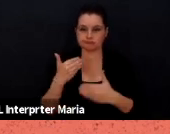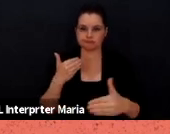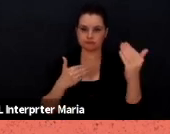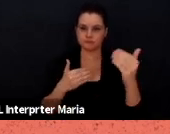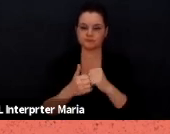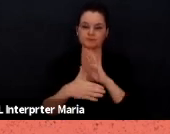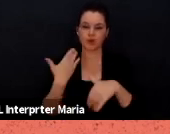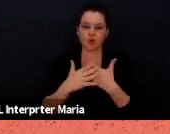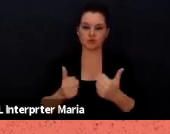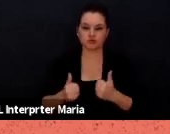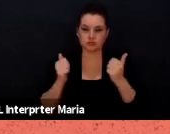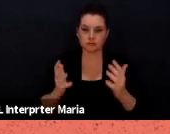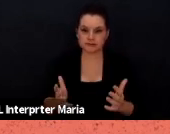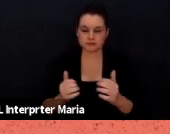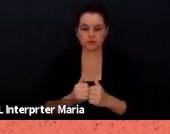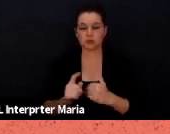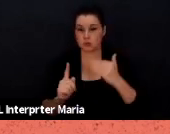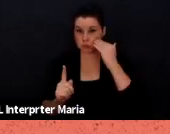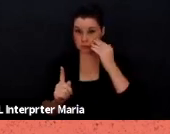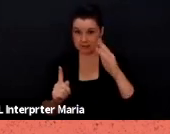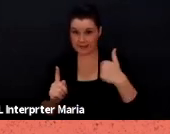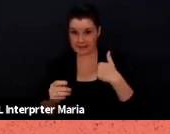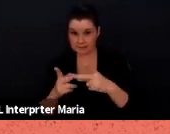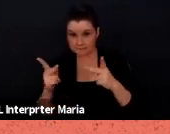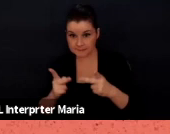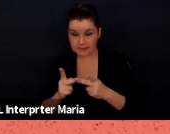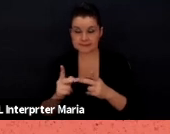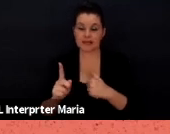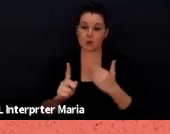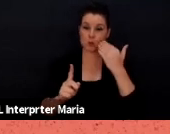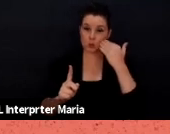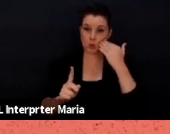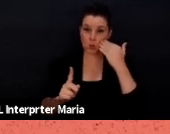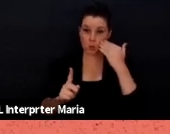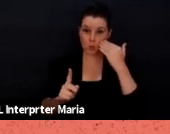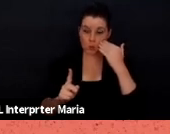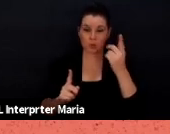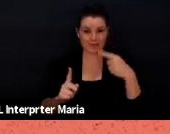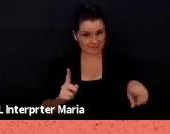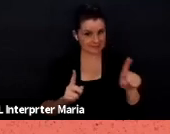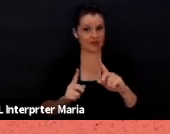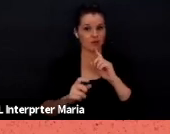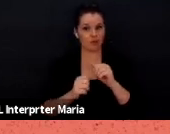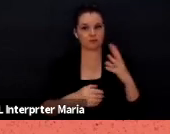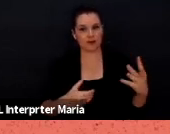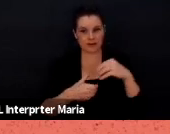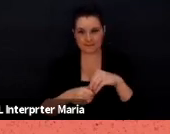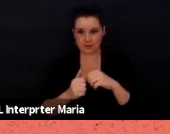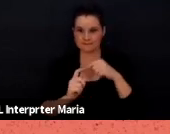all survivors know that they have a place and know that they are a part of